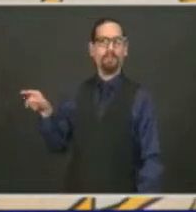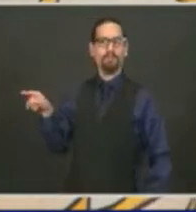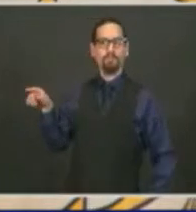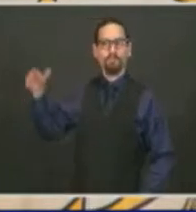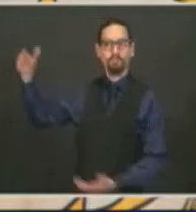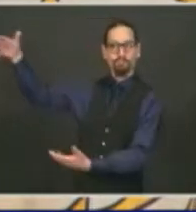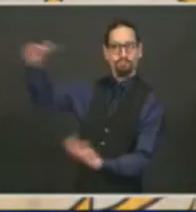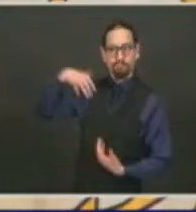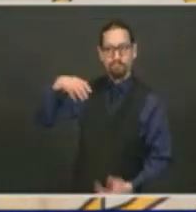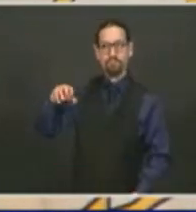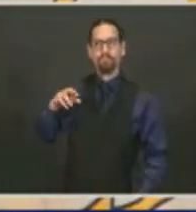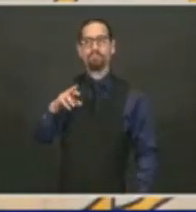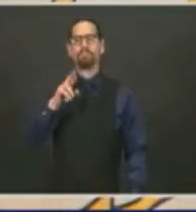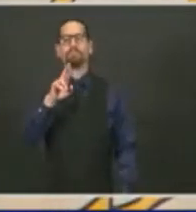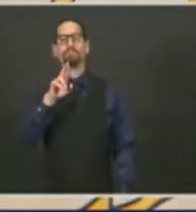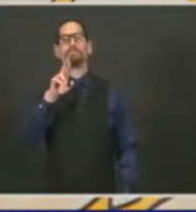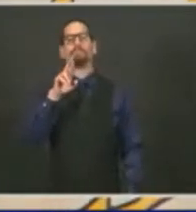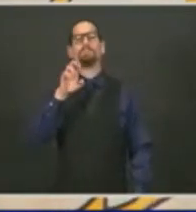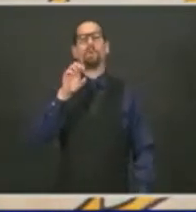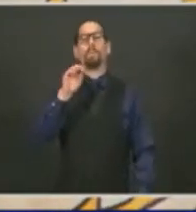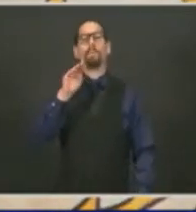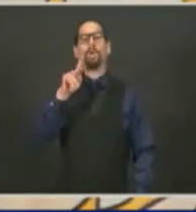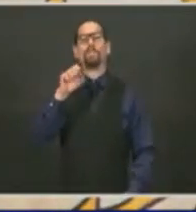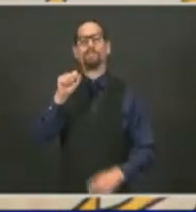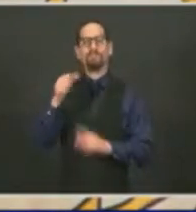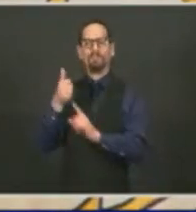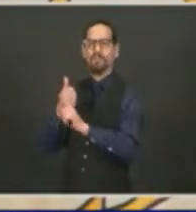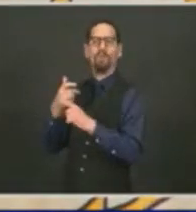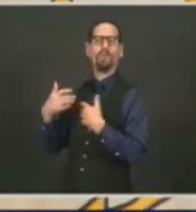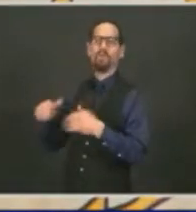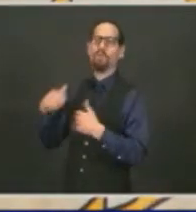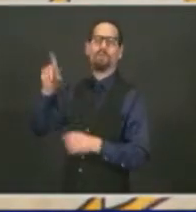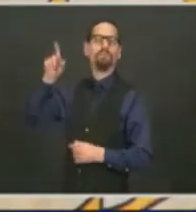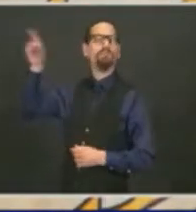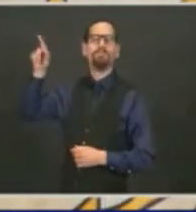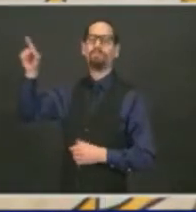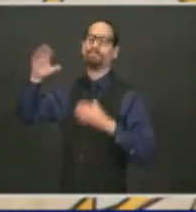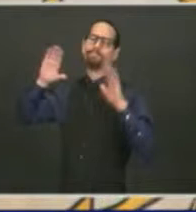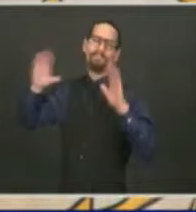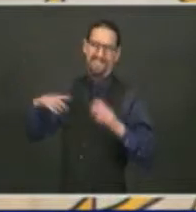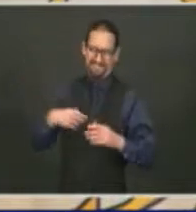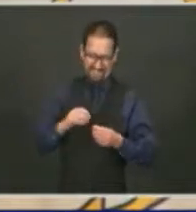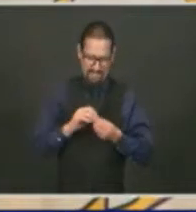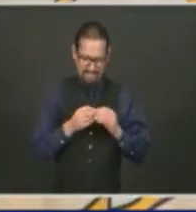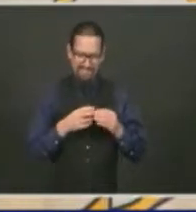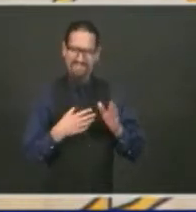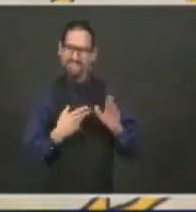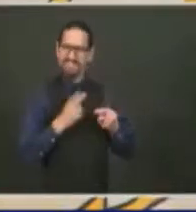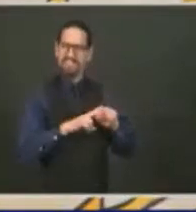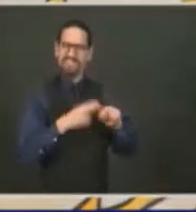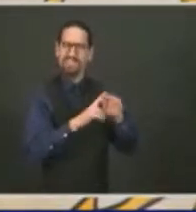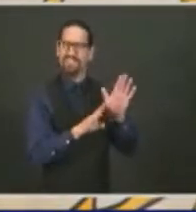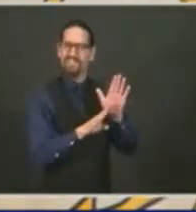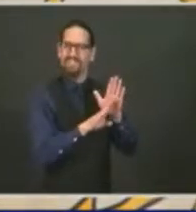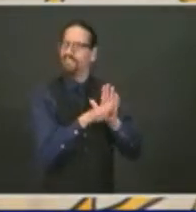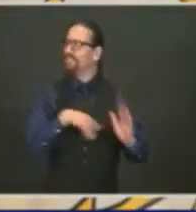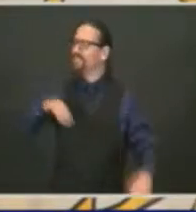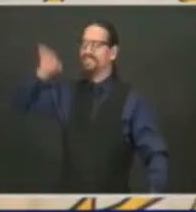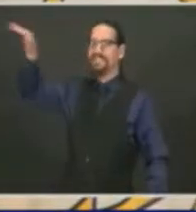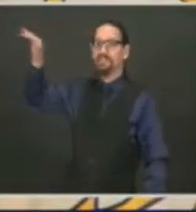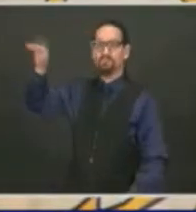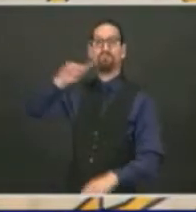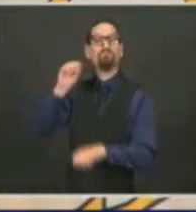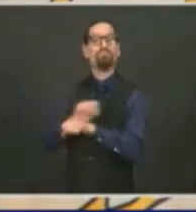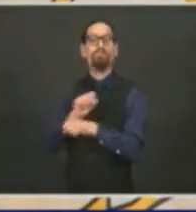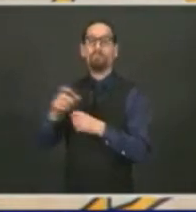her when we started to get into trouble, and we asked for an outside shipment, and they have delivered. So